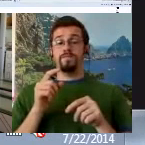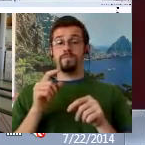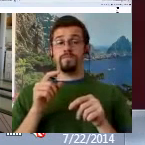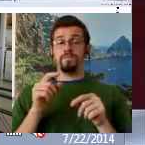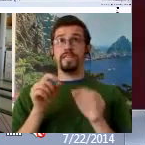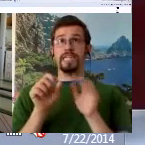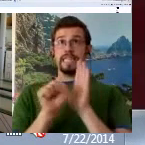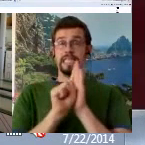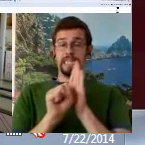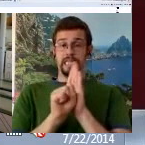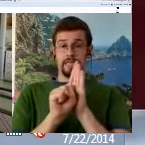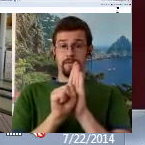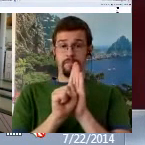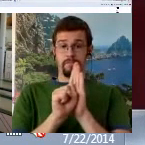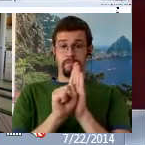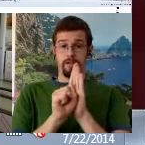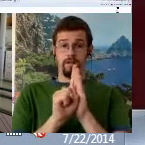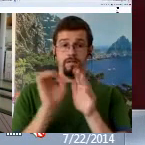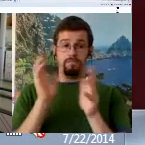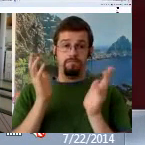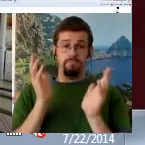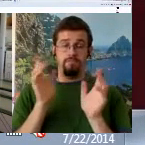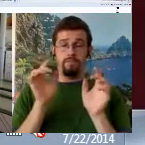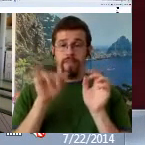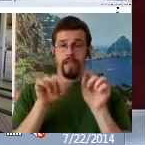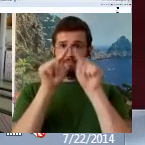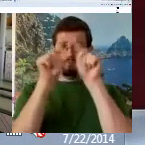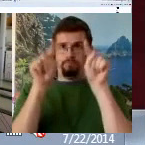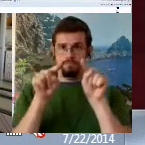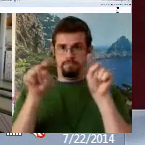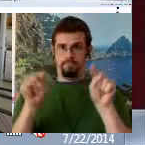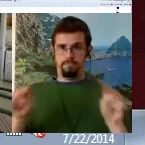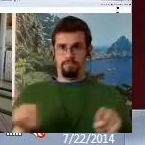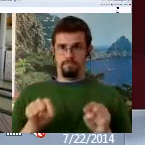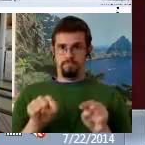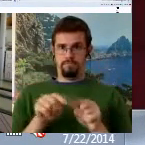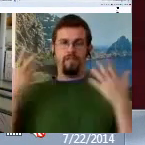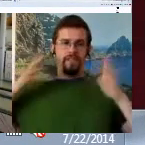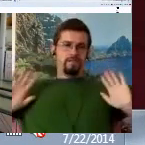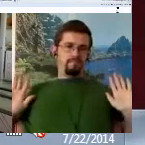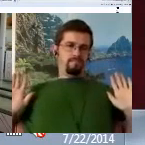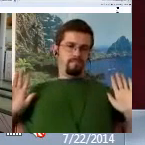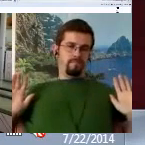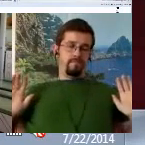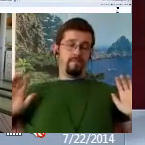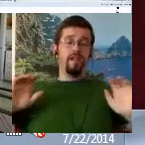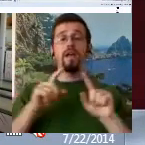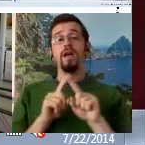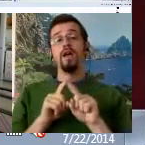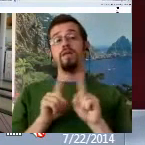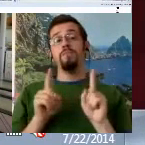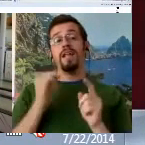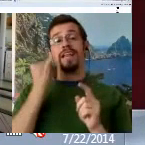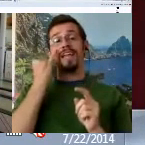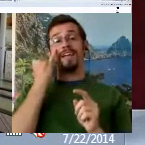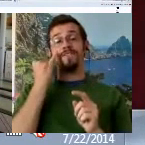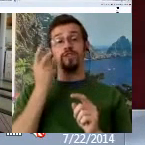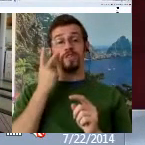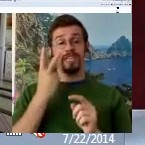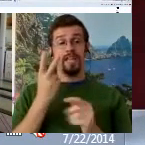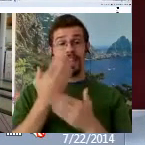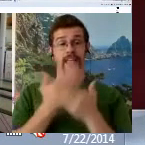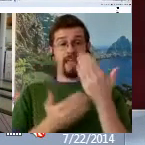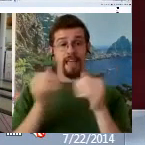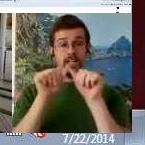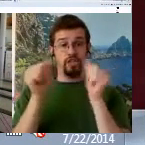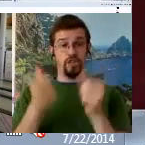symbols by default is black. But if you look at the palms of the hand shapes or the